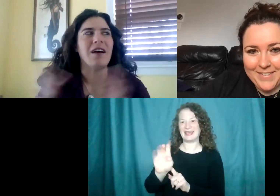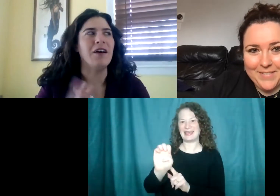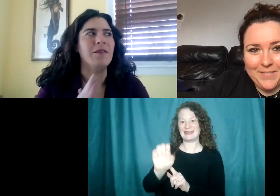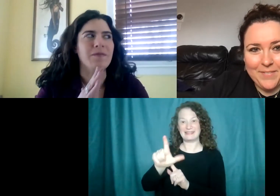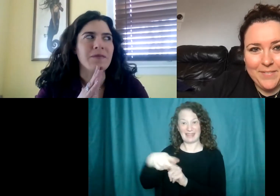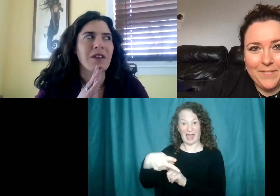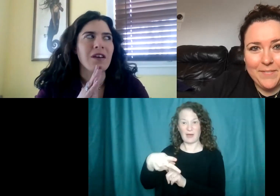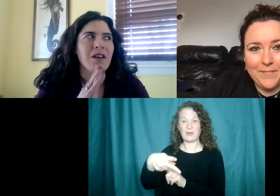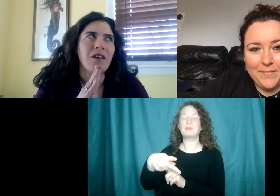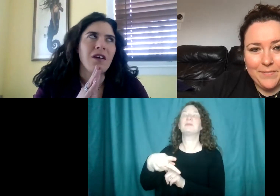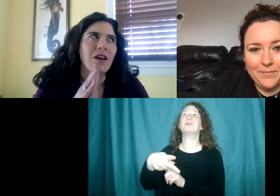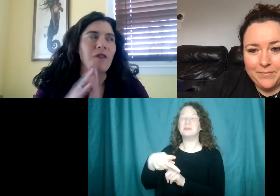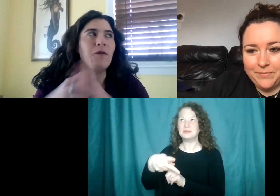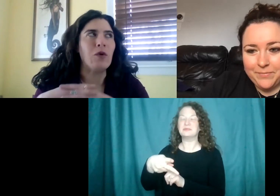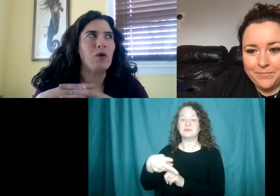a